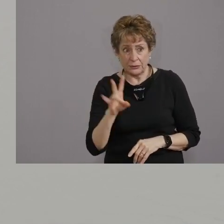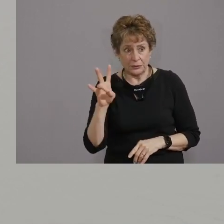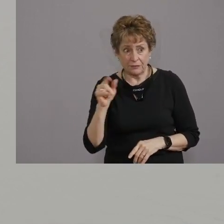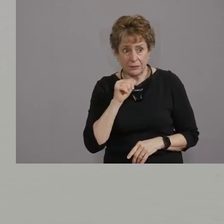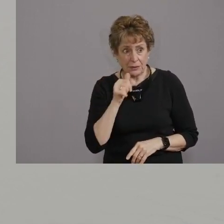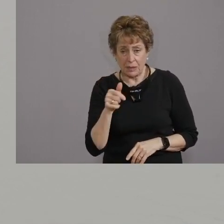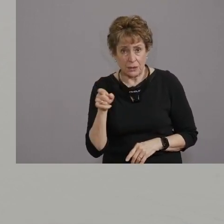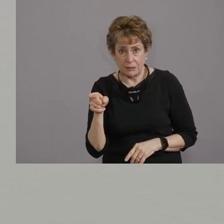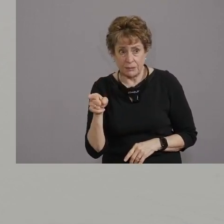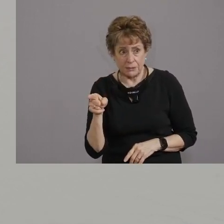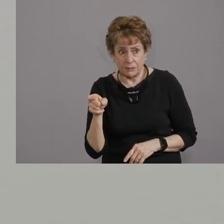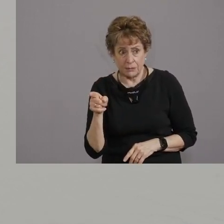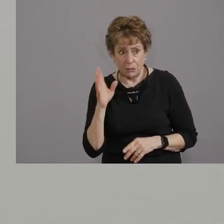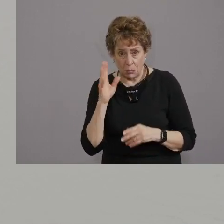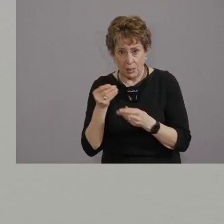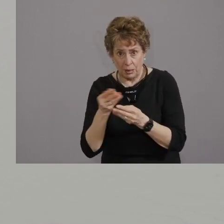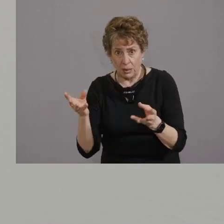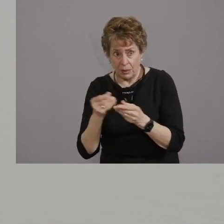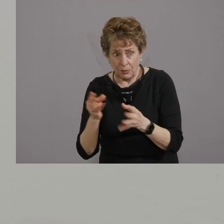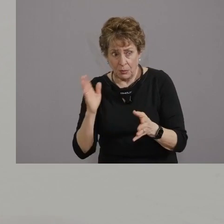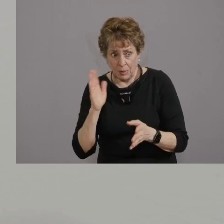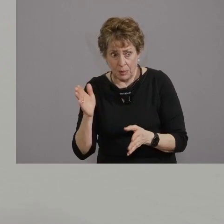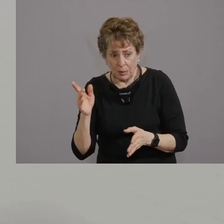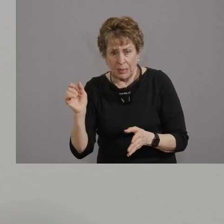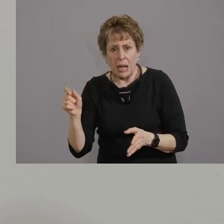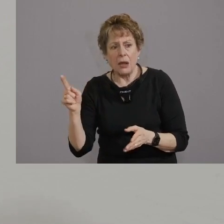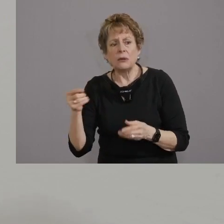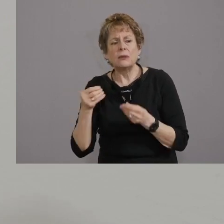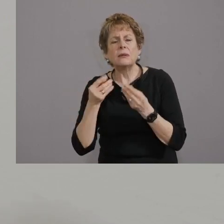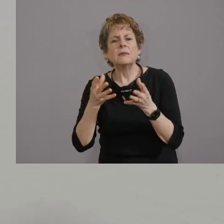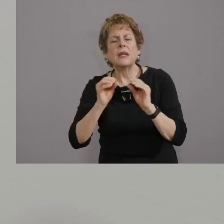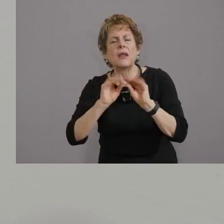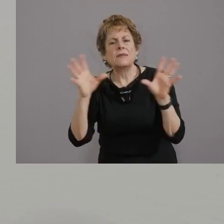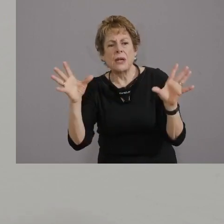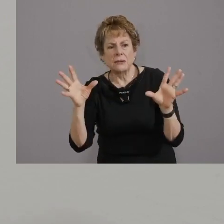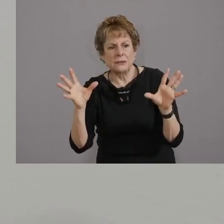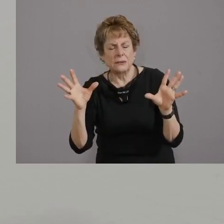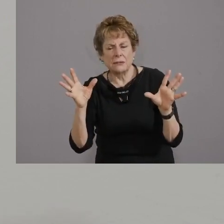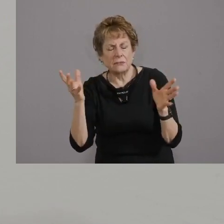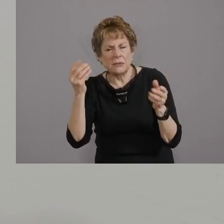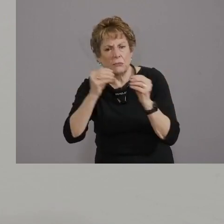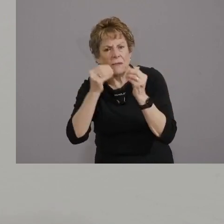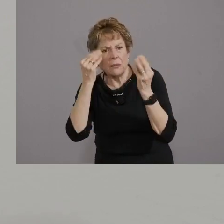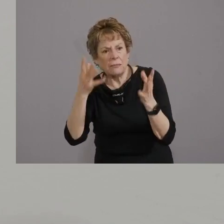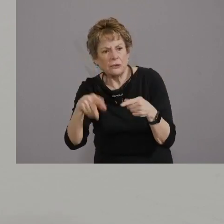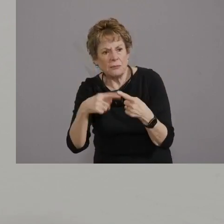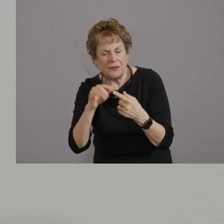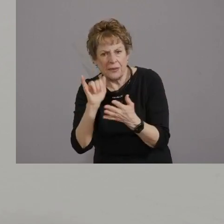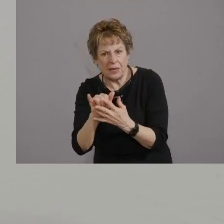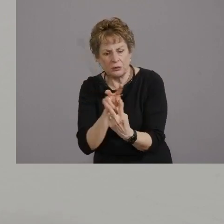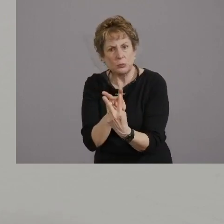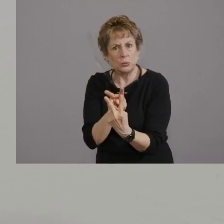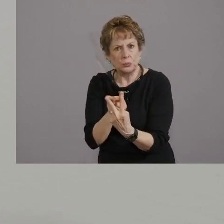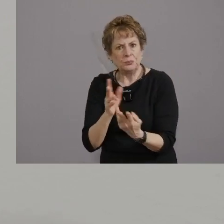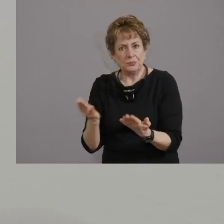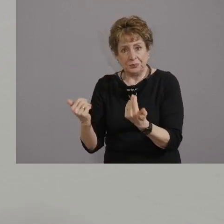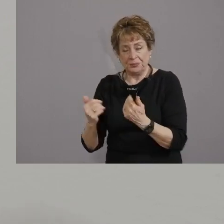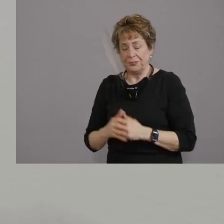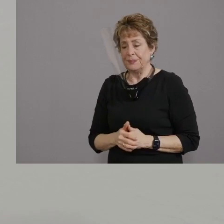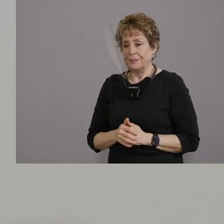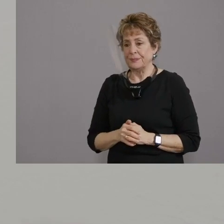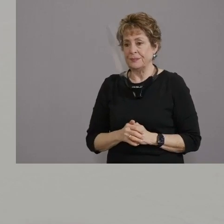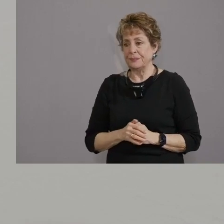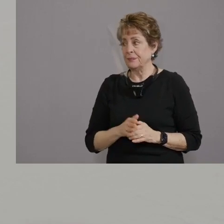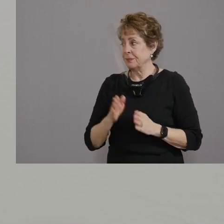some clarification on that as well. Yeah, absolutely. So we work very closely with our county partners. We make